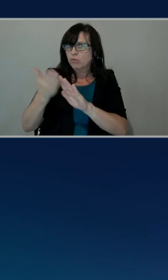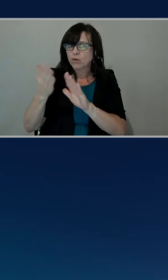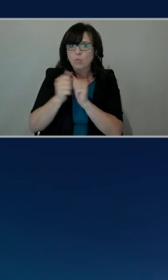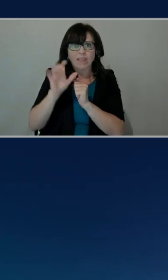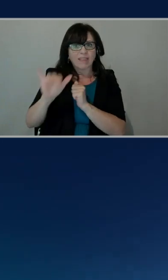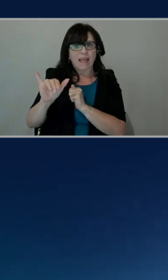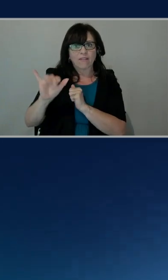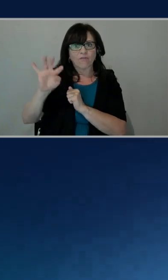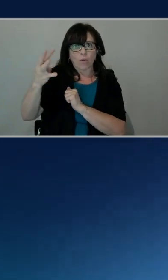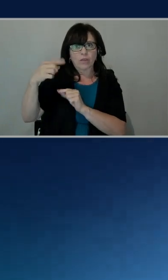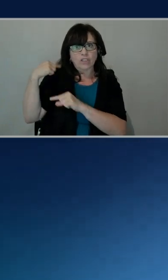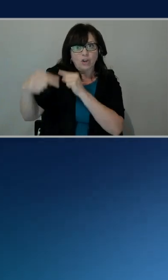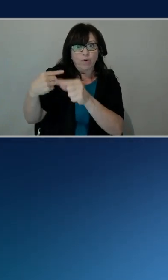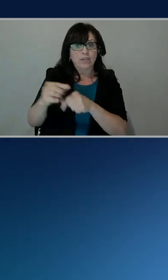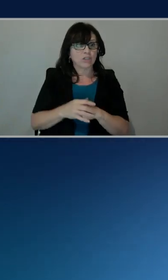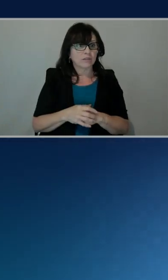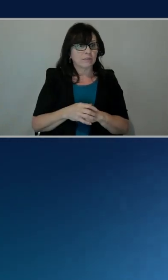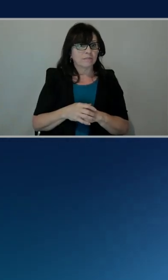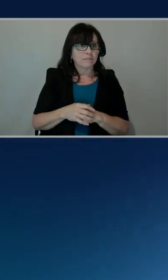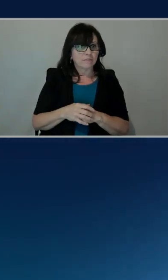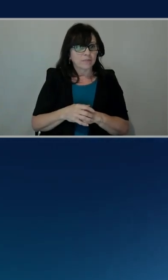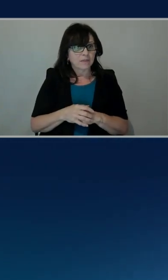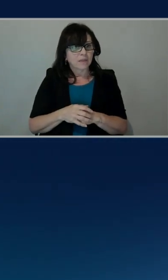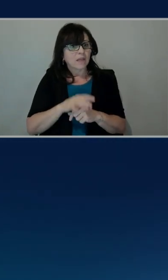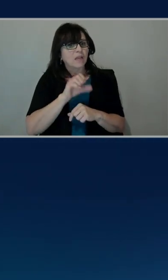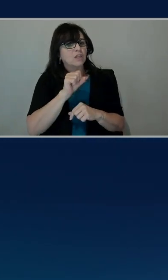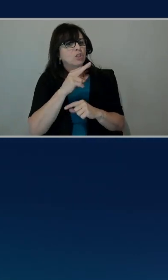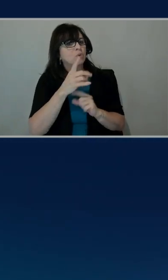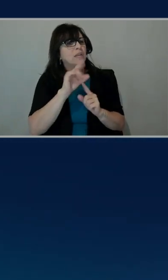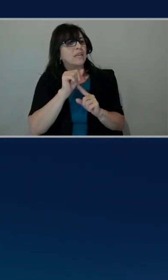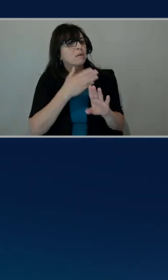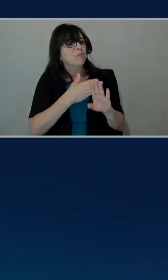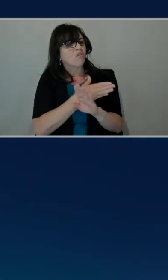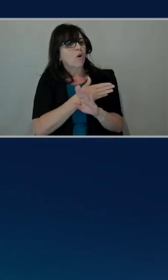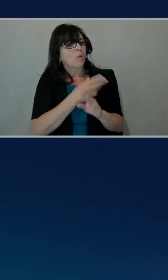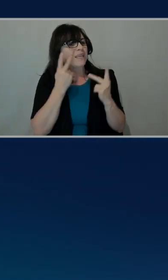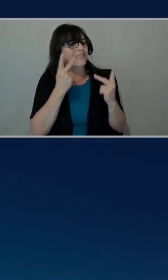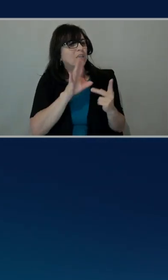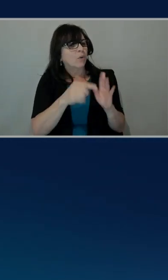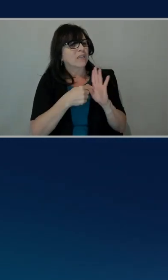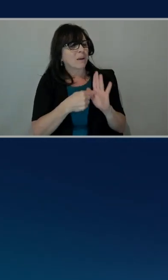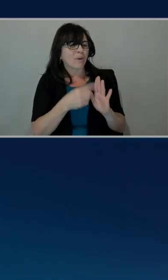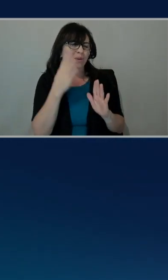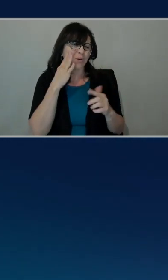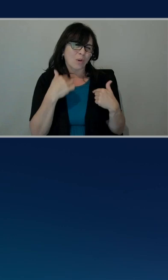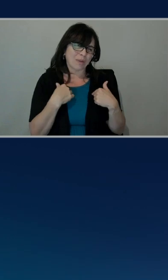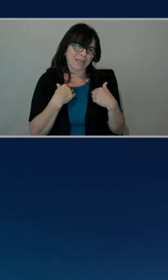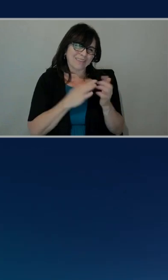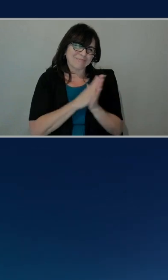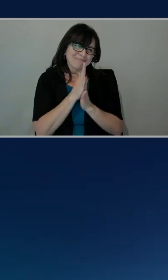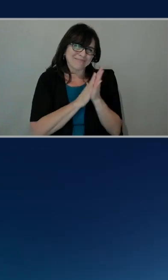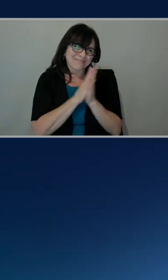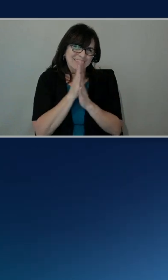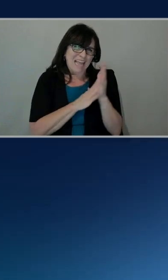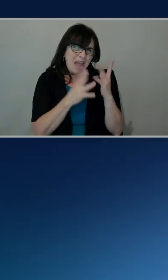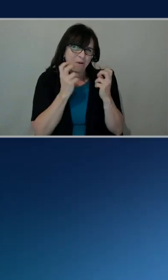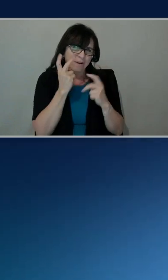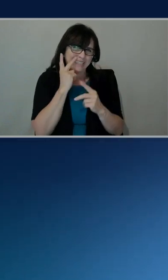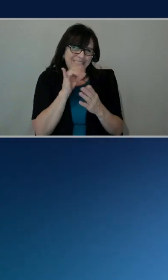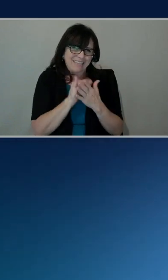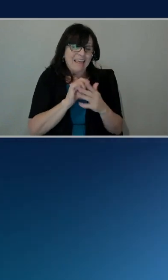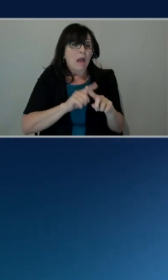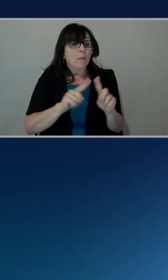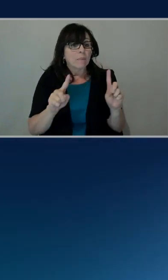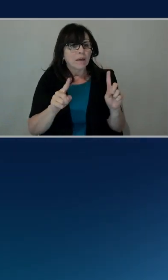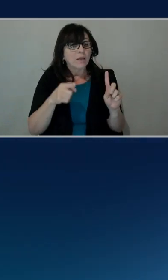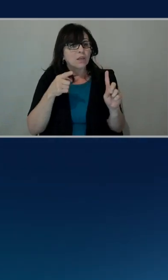4. Incredible. Yeah, Sunita, before we jump to your demo, which you know me. I'm always I want to pushing see for the demo. But before you